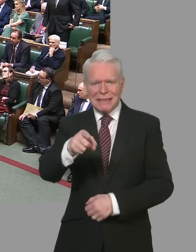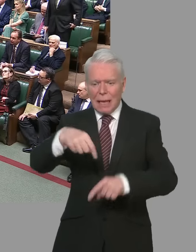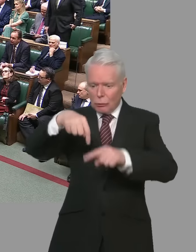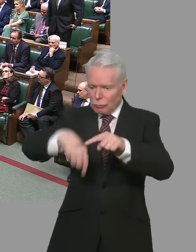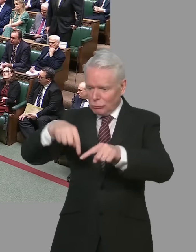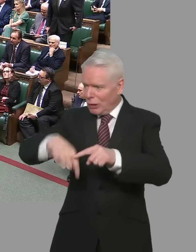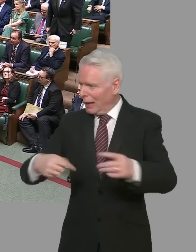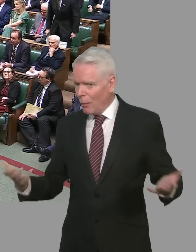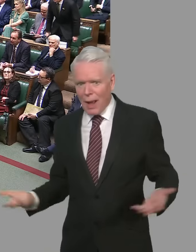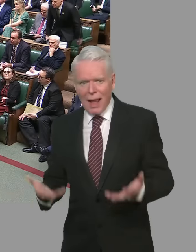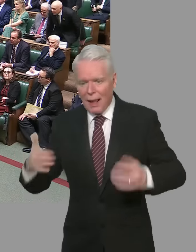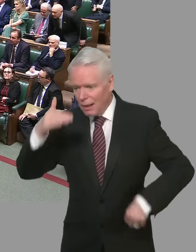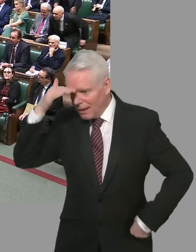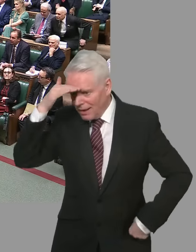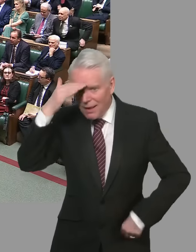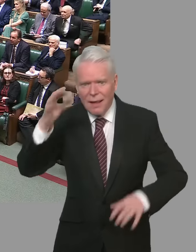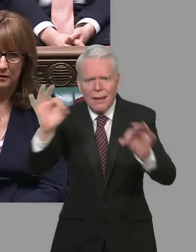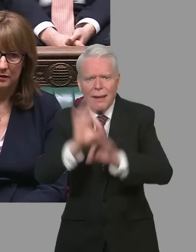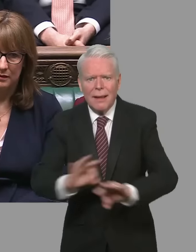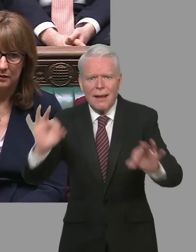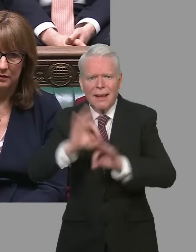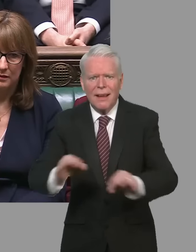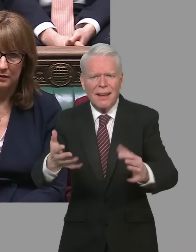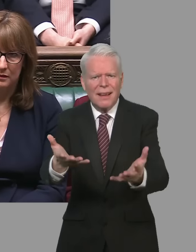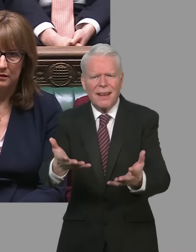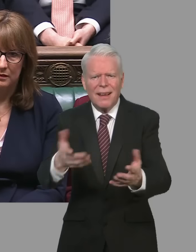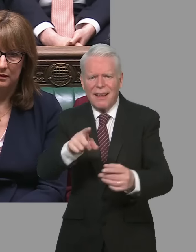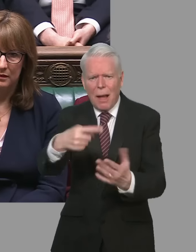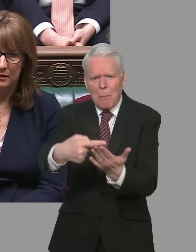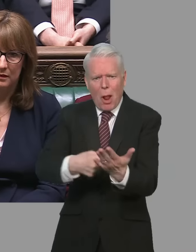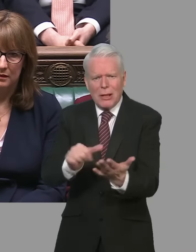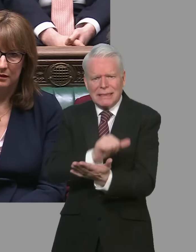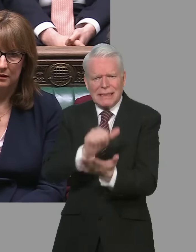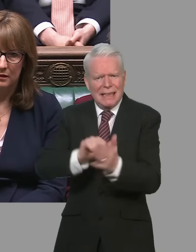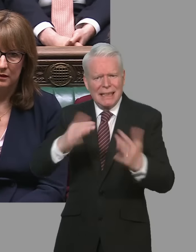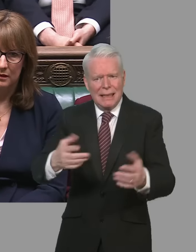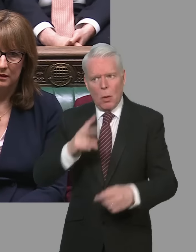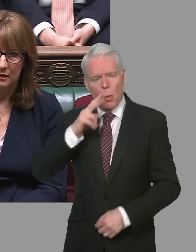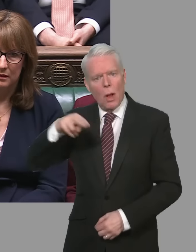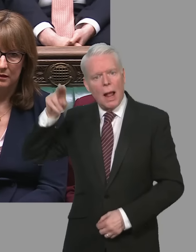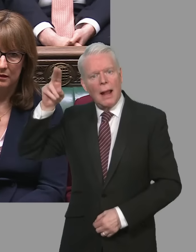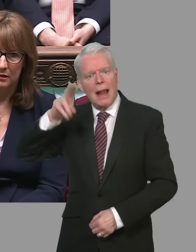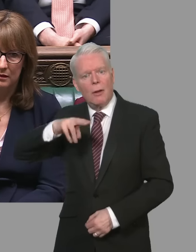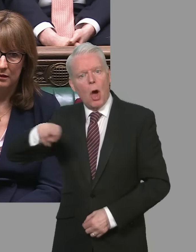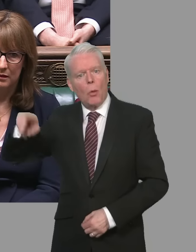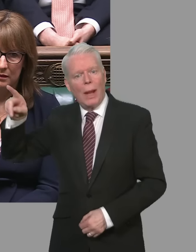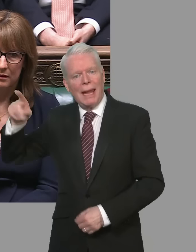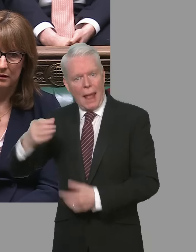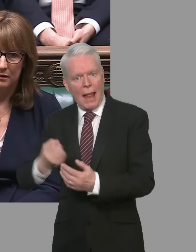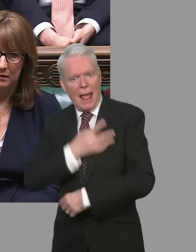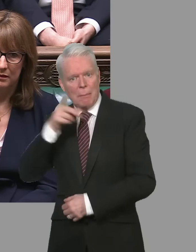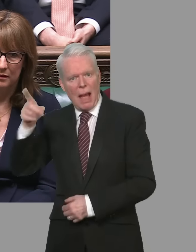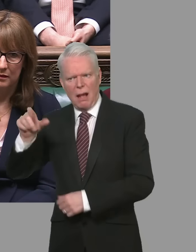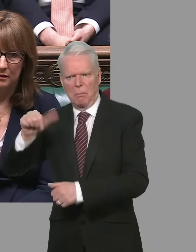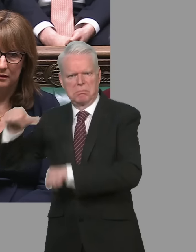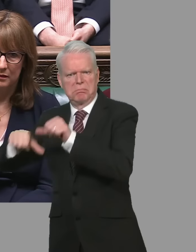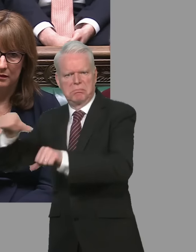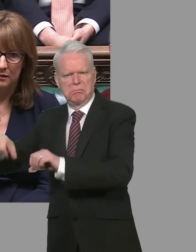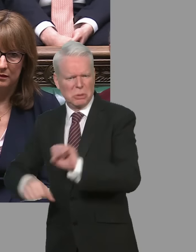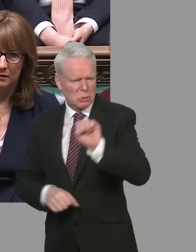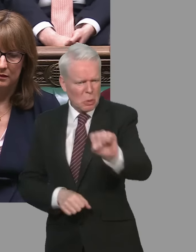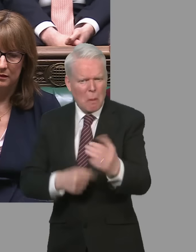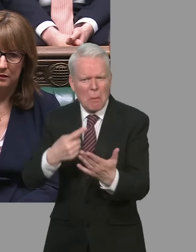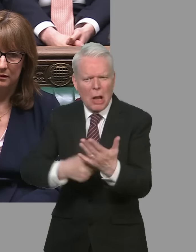Mr. Speaker, so now our attack is if you changed and passed some different law, you could take the decision which she's challenging me today for not taking. It's